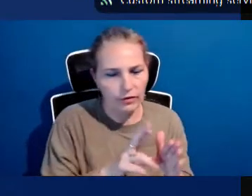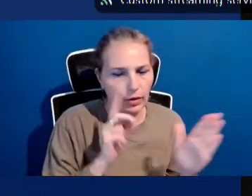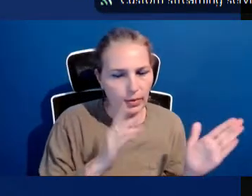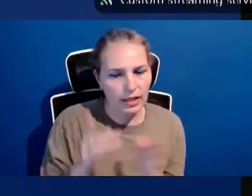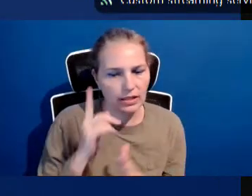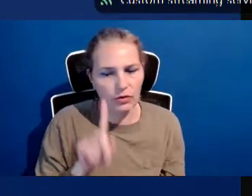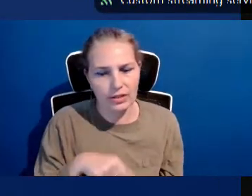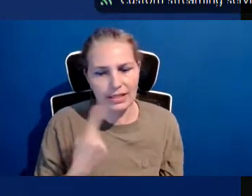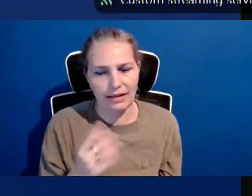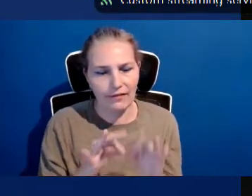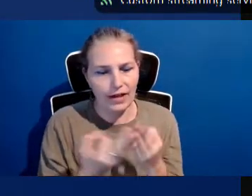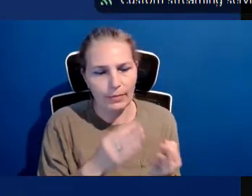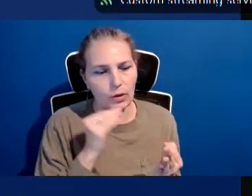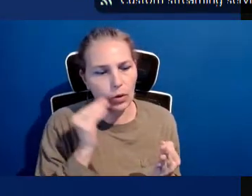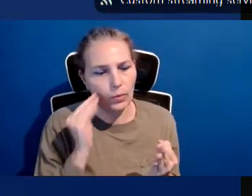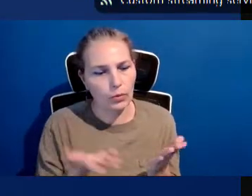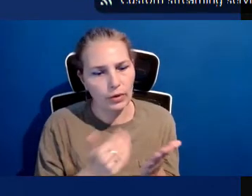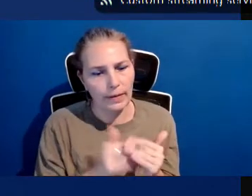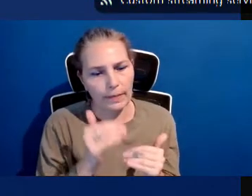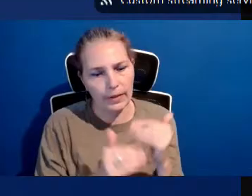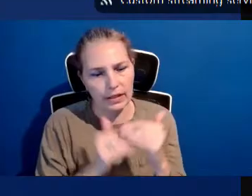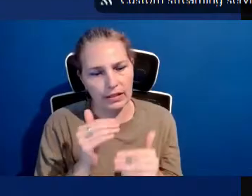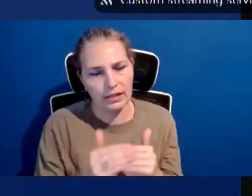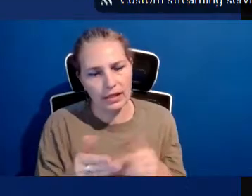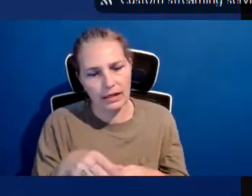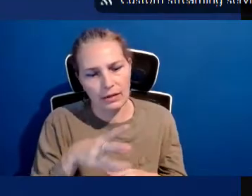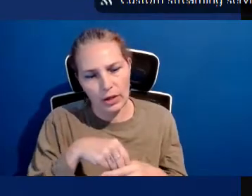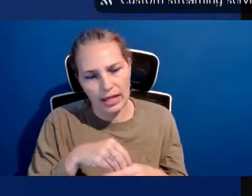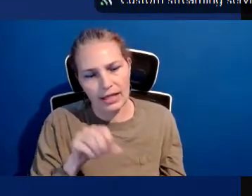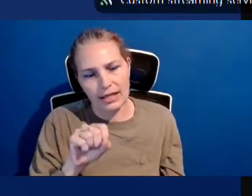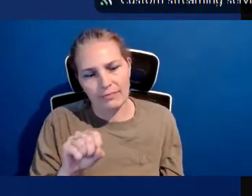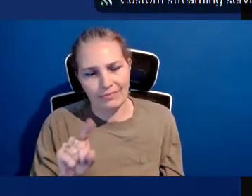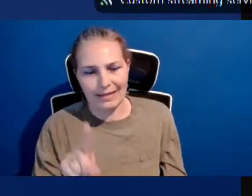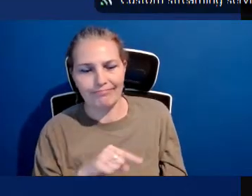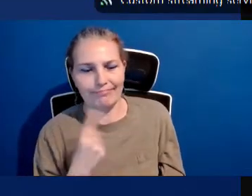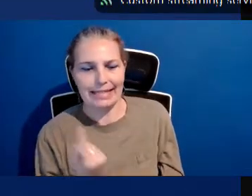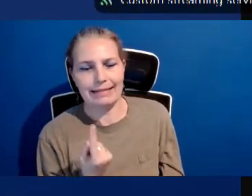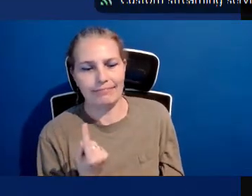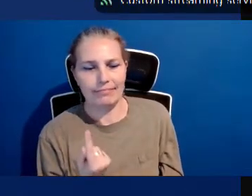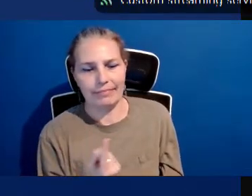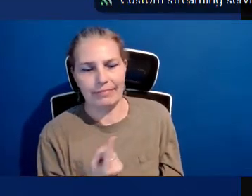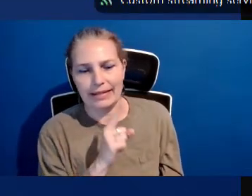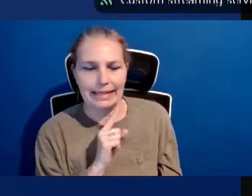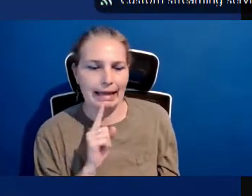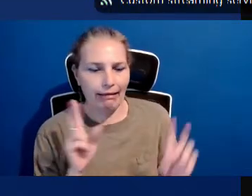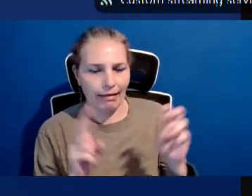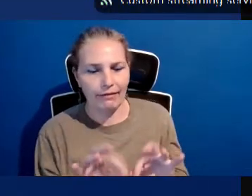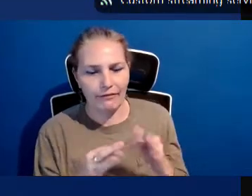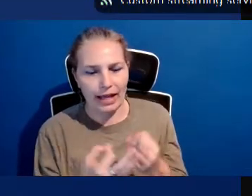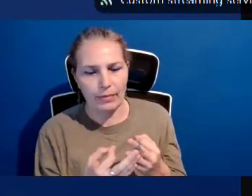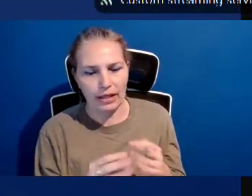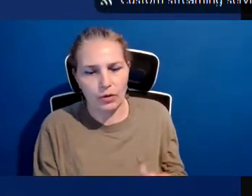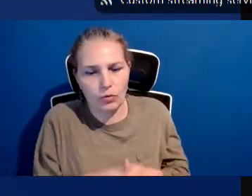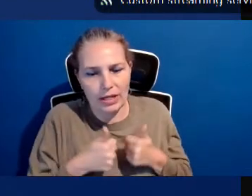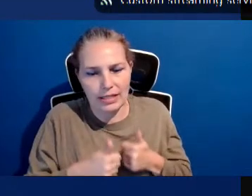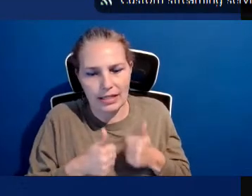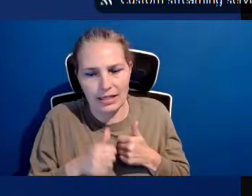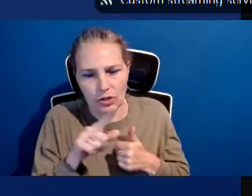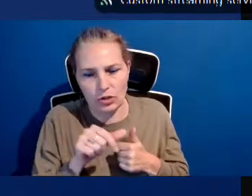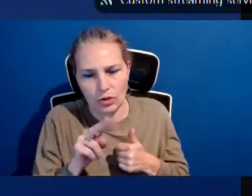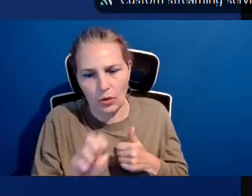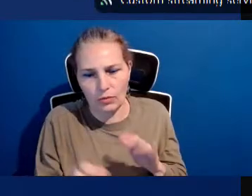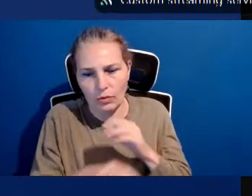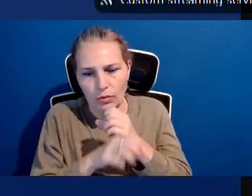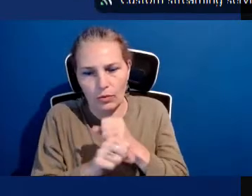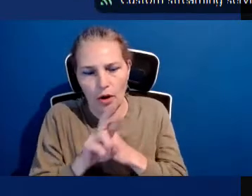as R1, but other residential projects like duplexes and apartment buildings and other residential zones